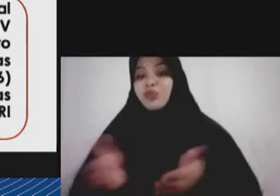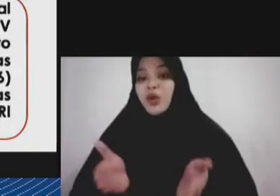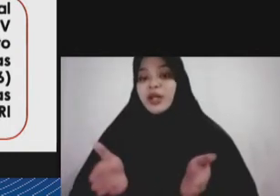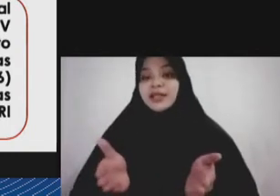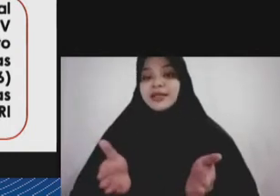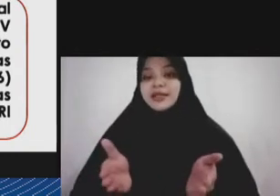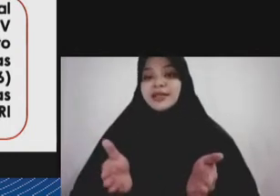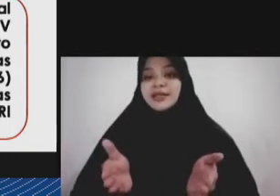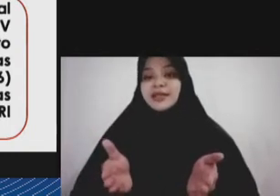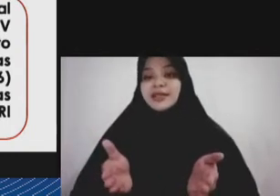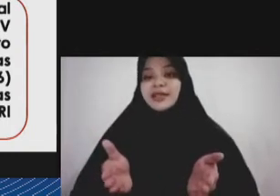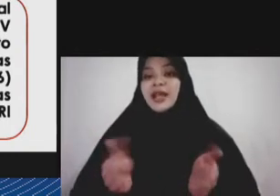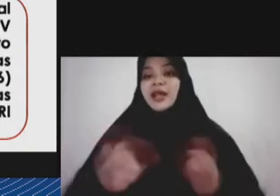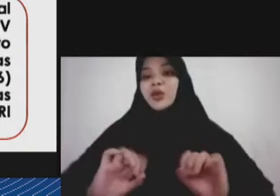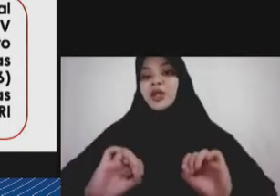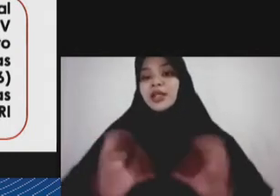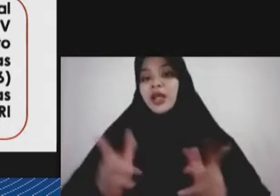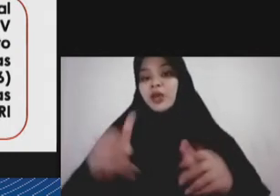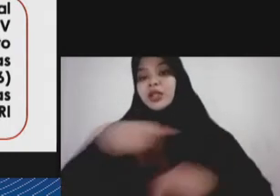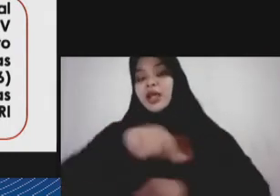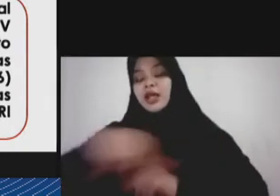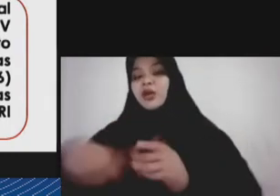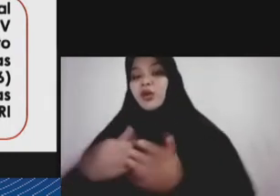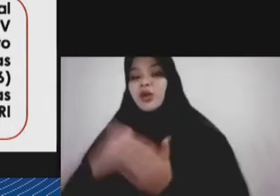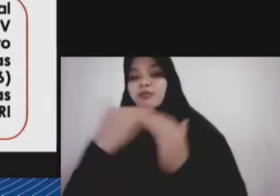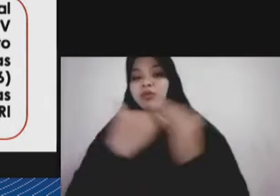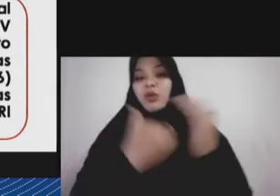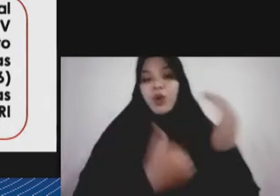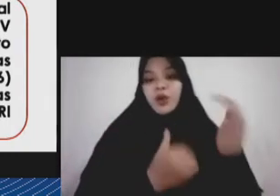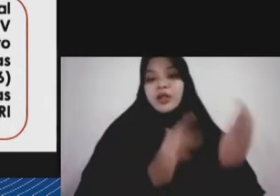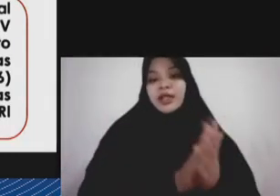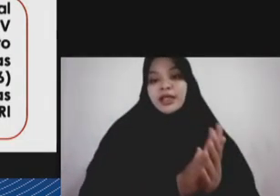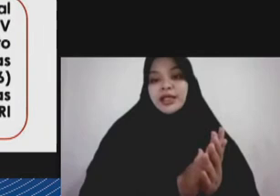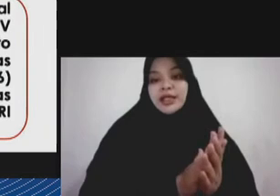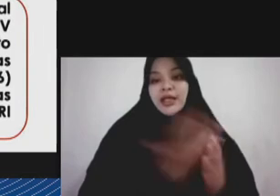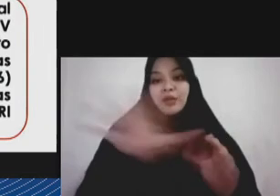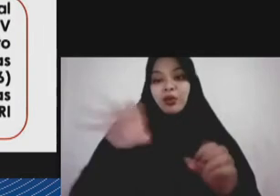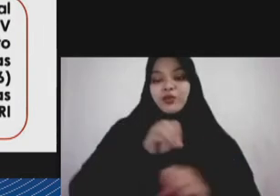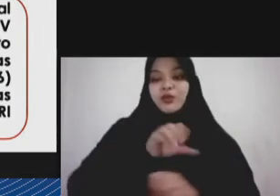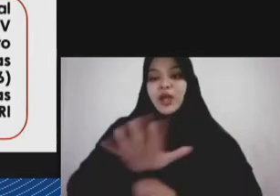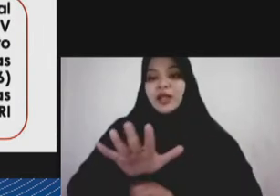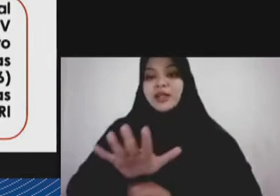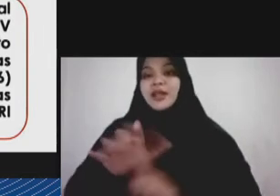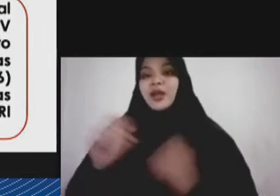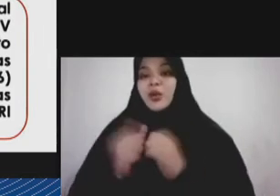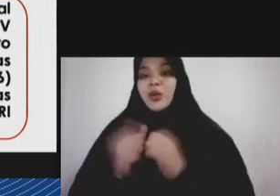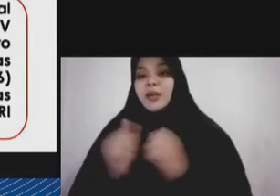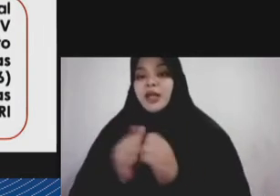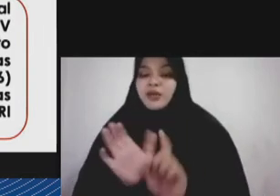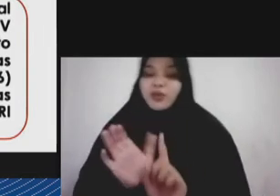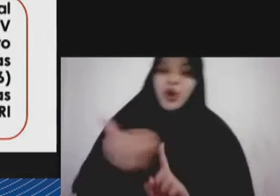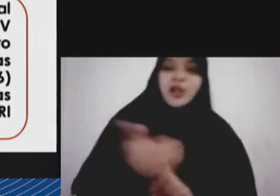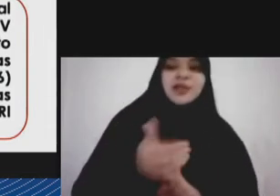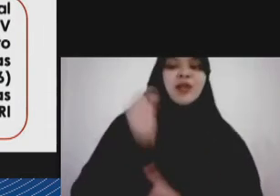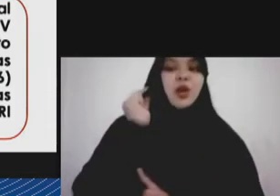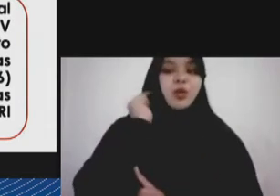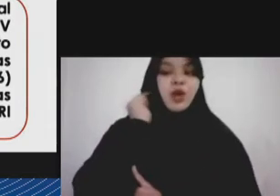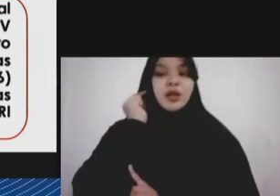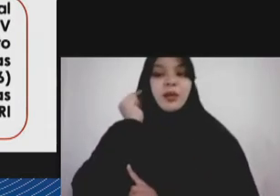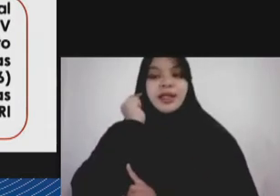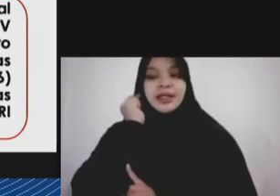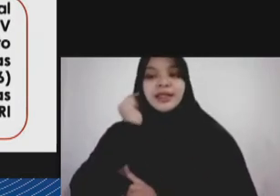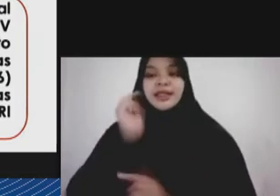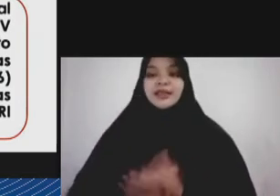evidence of strengthening global policies and regulation in fulfilling the commitment to protect women's rights both nationally